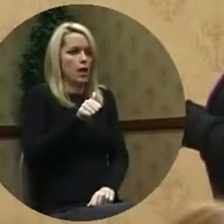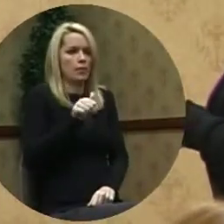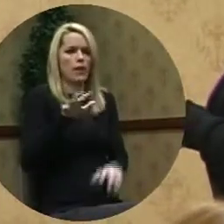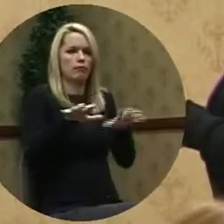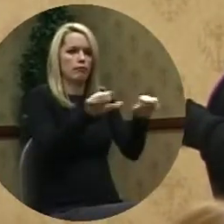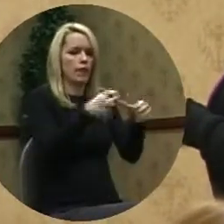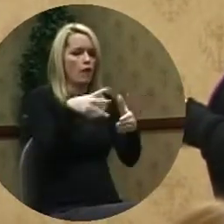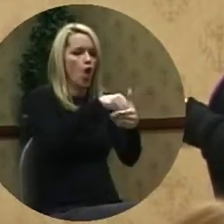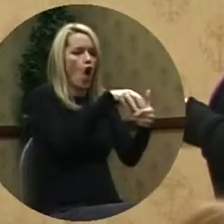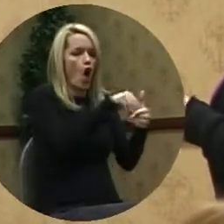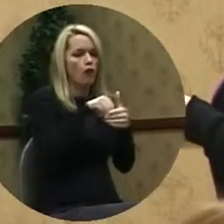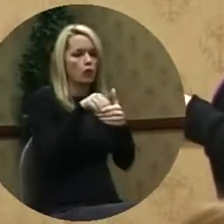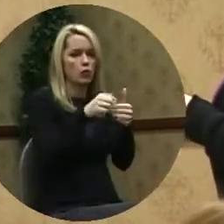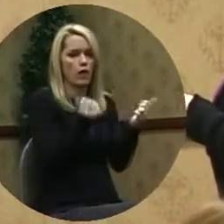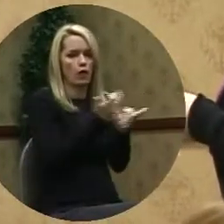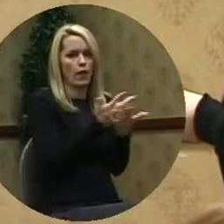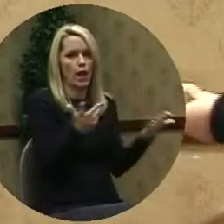And